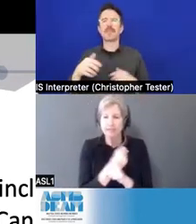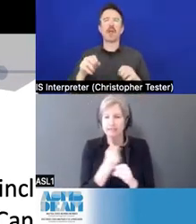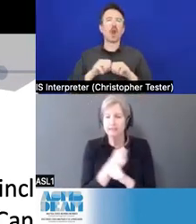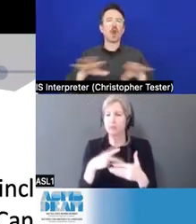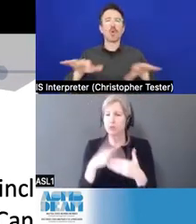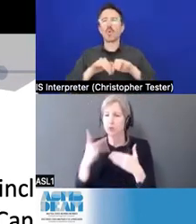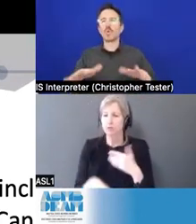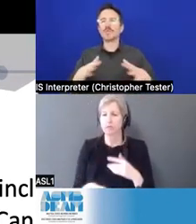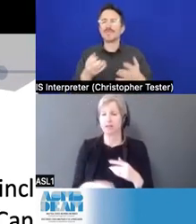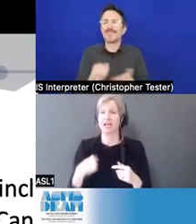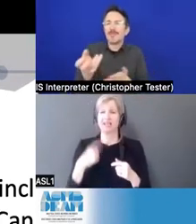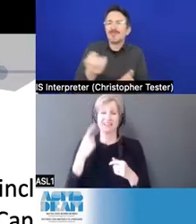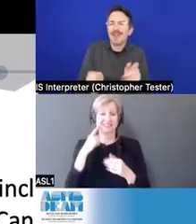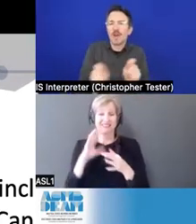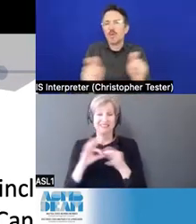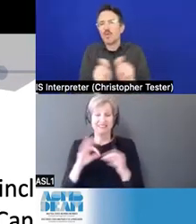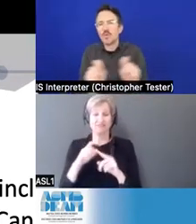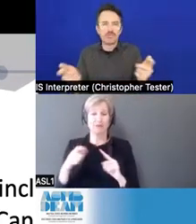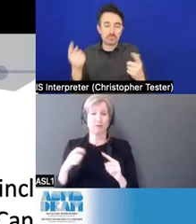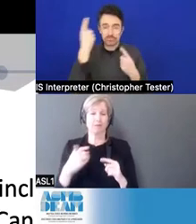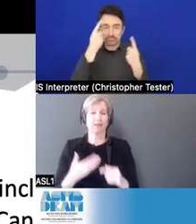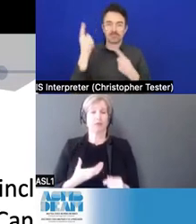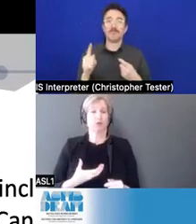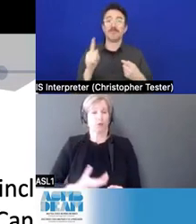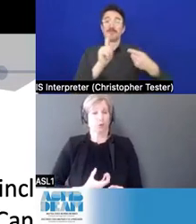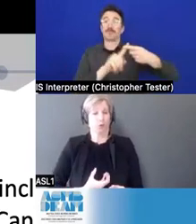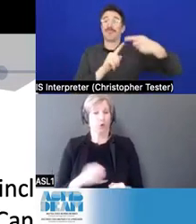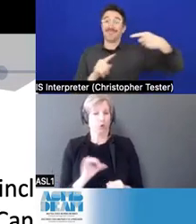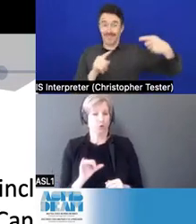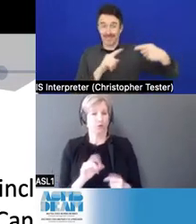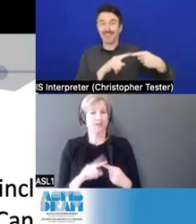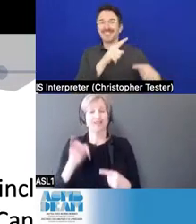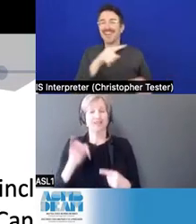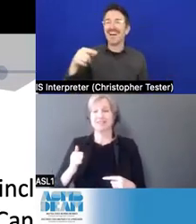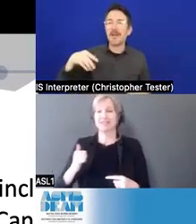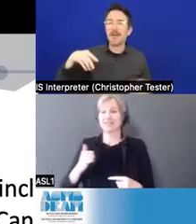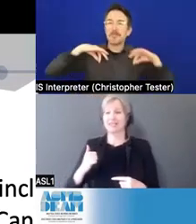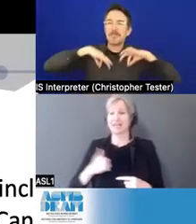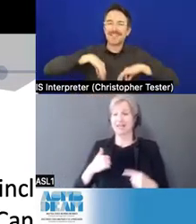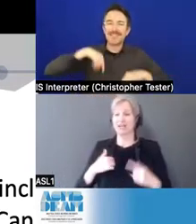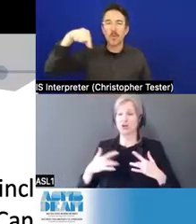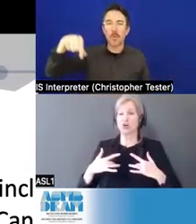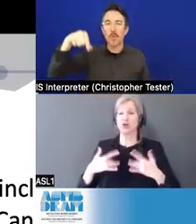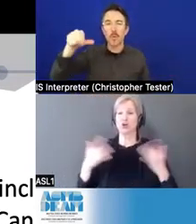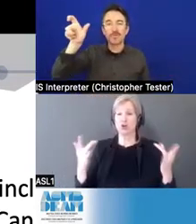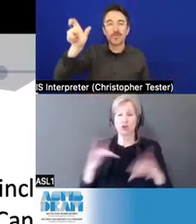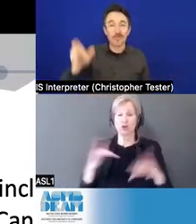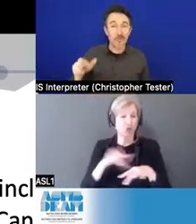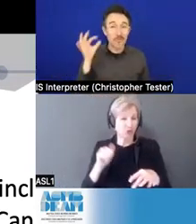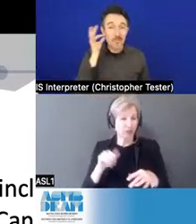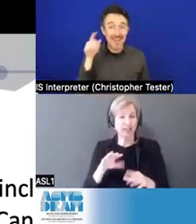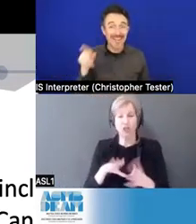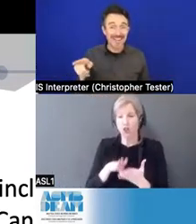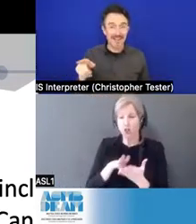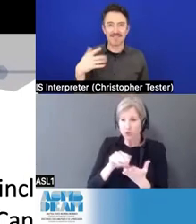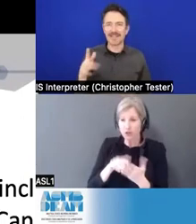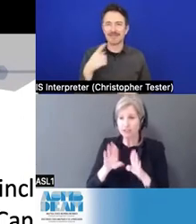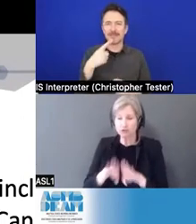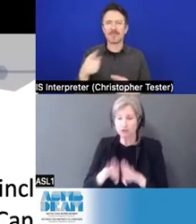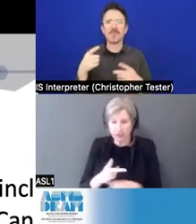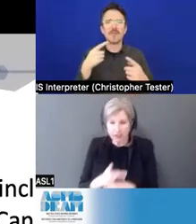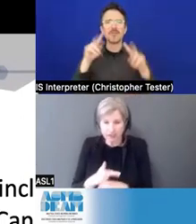was mentioned by Minister Qualtrough as well. It is the Canada-wide early learning and childcare to address